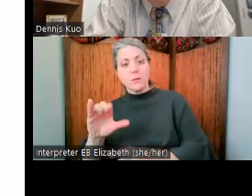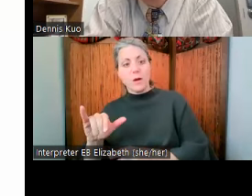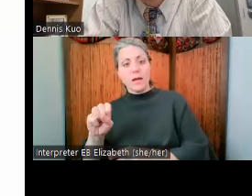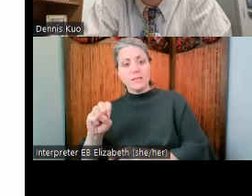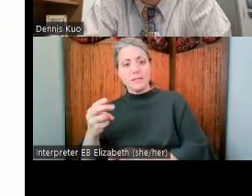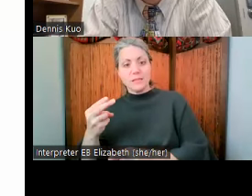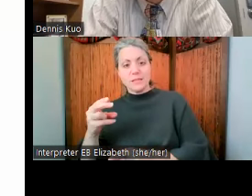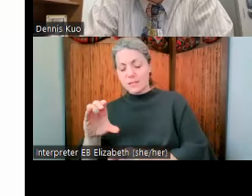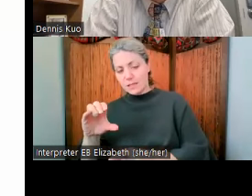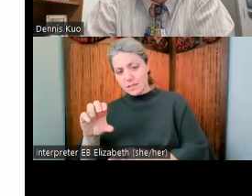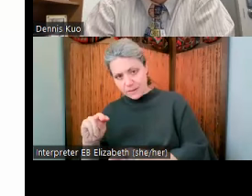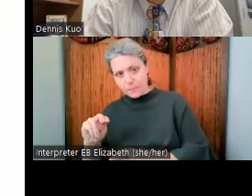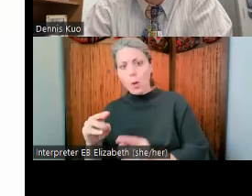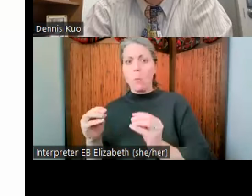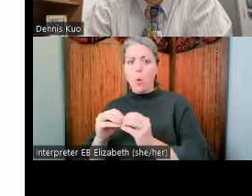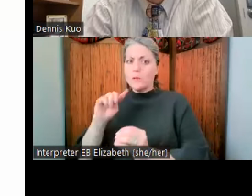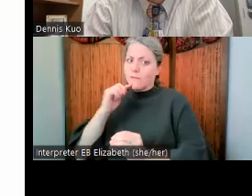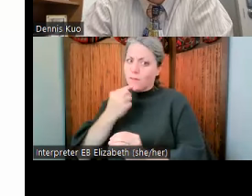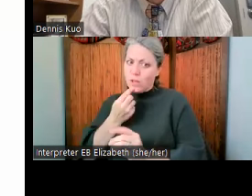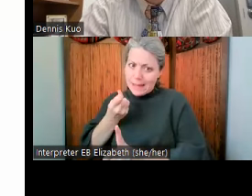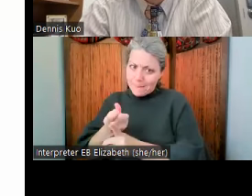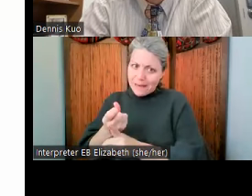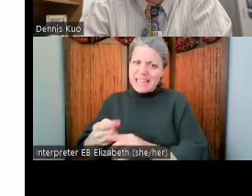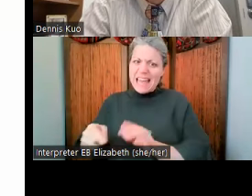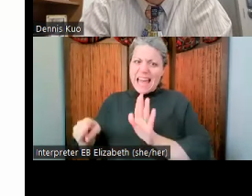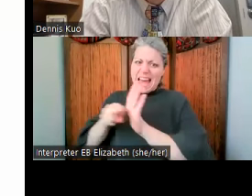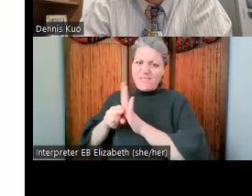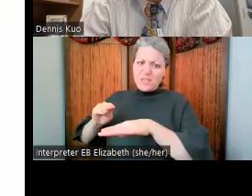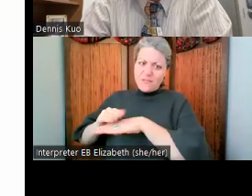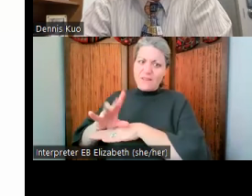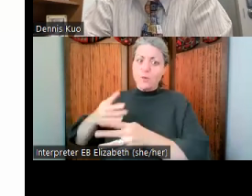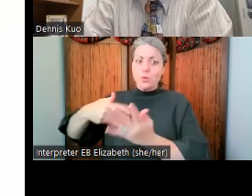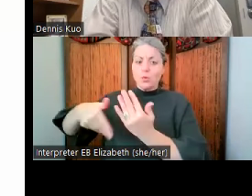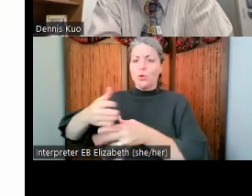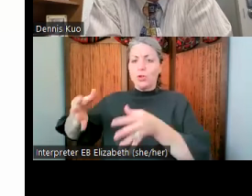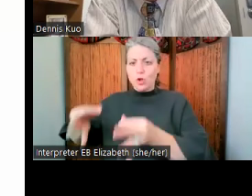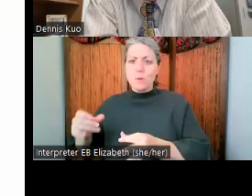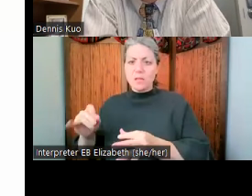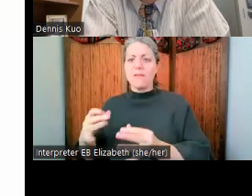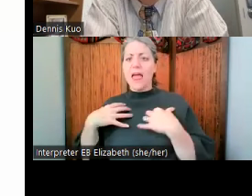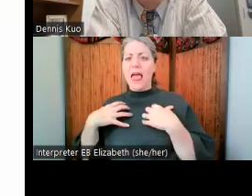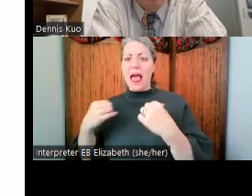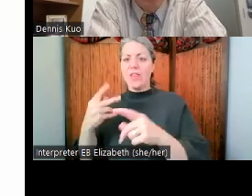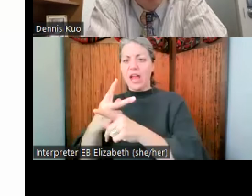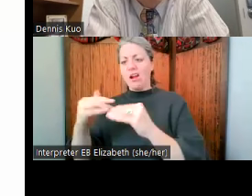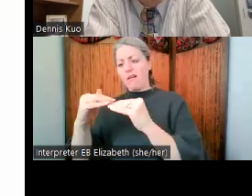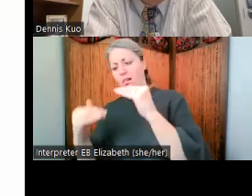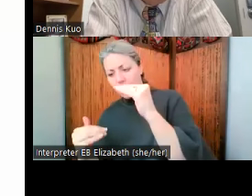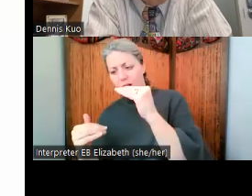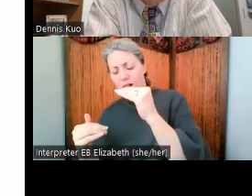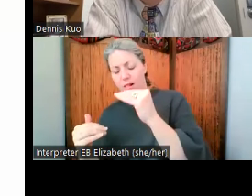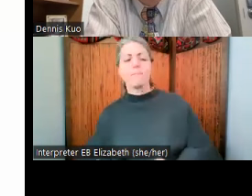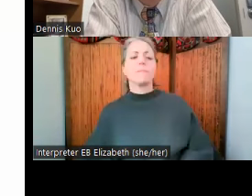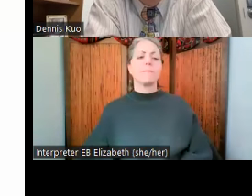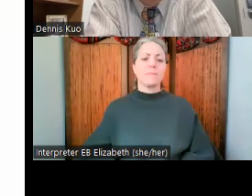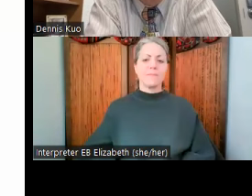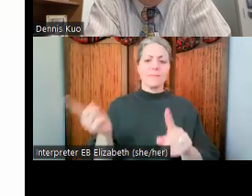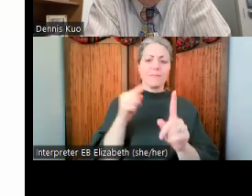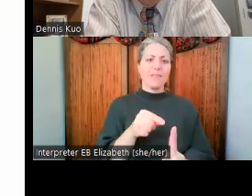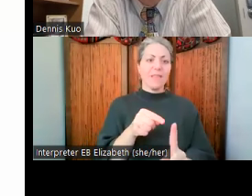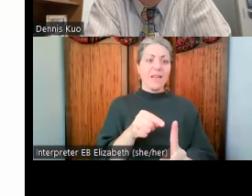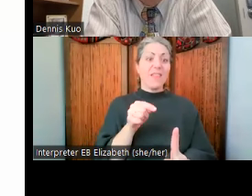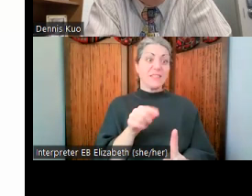the adverse effects of social determinants of health and inequities. This diagram, which is found in the